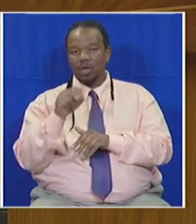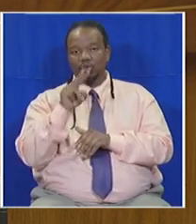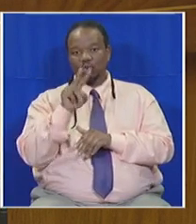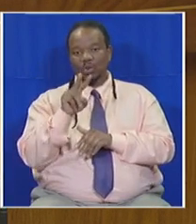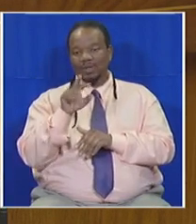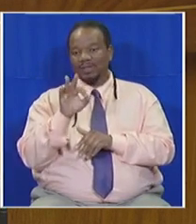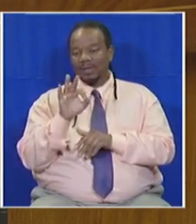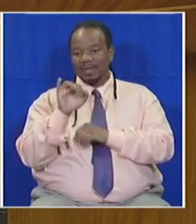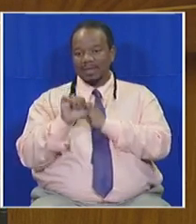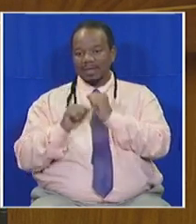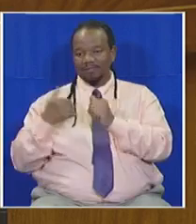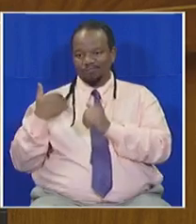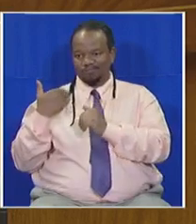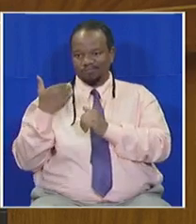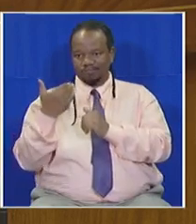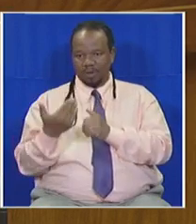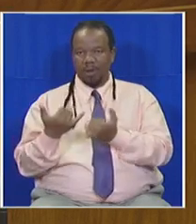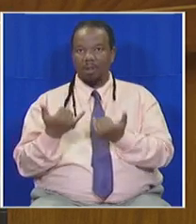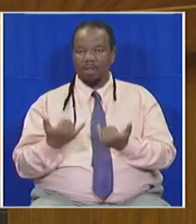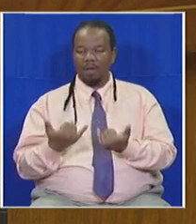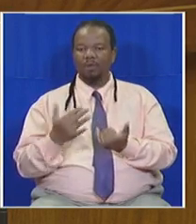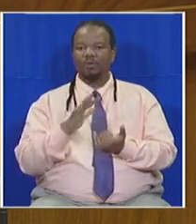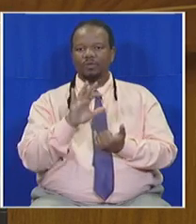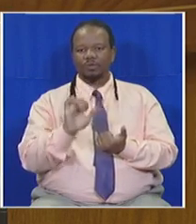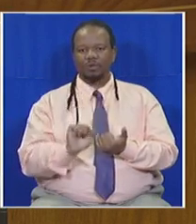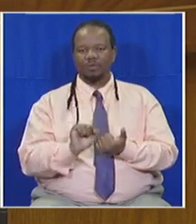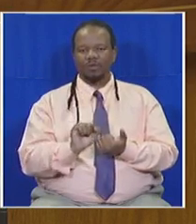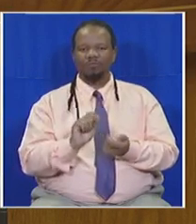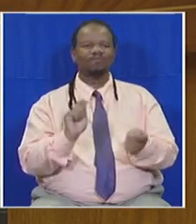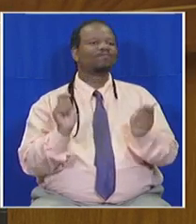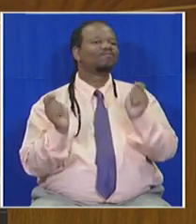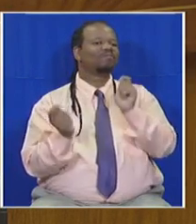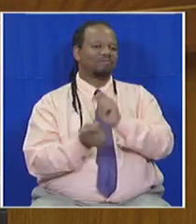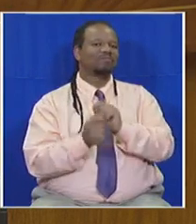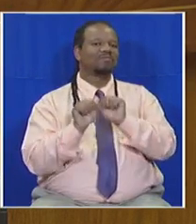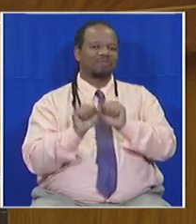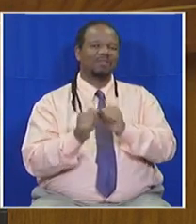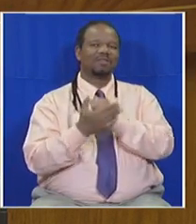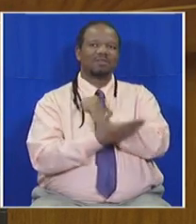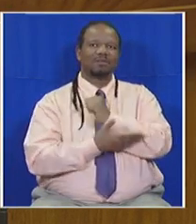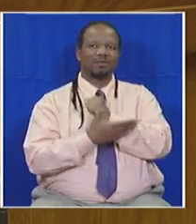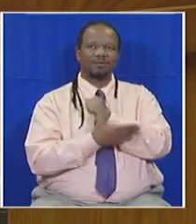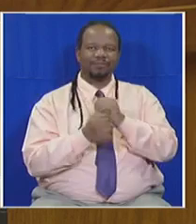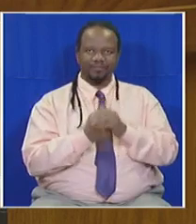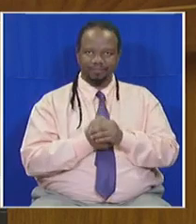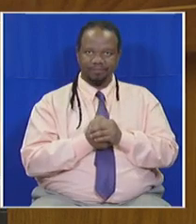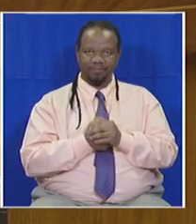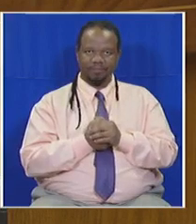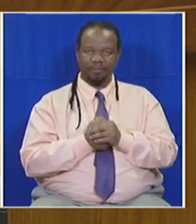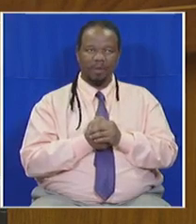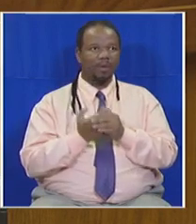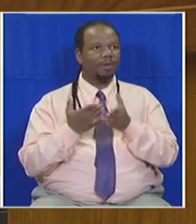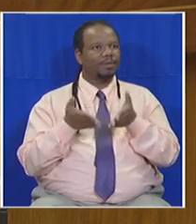later, South Africa is indeed a different country. Among others, we have today